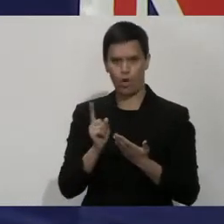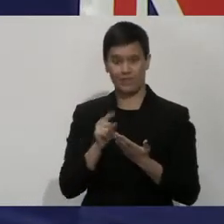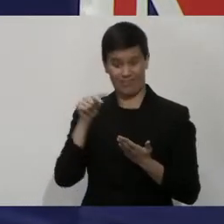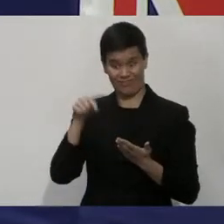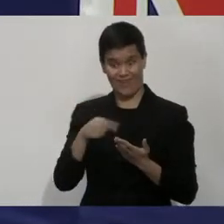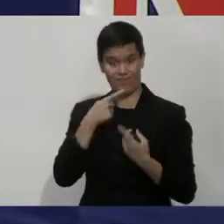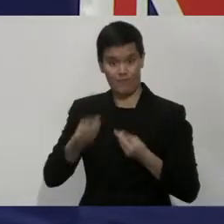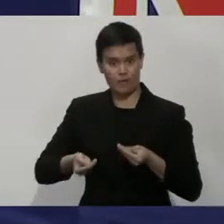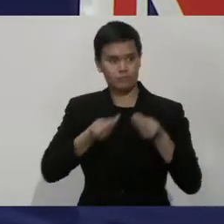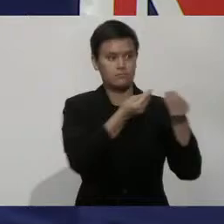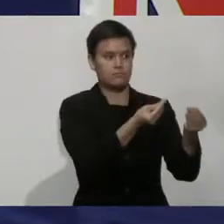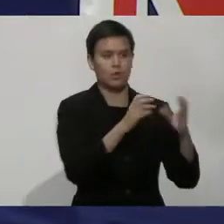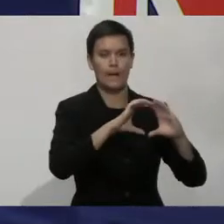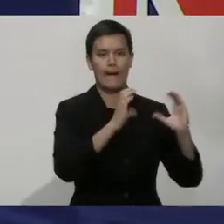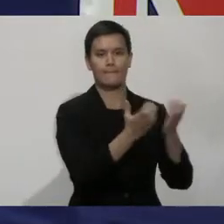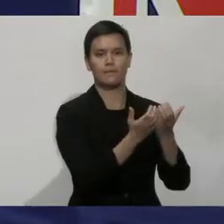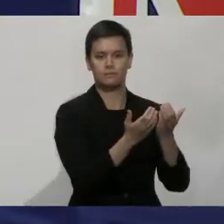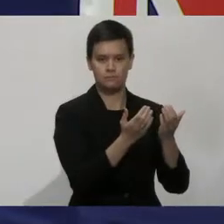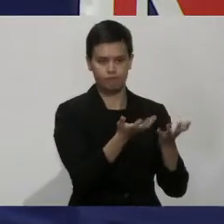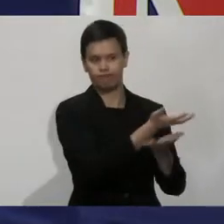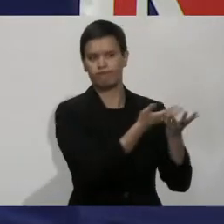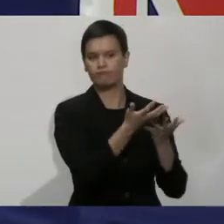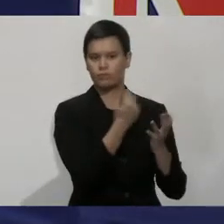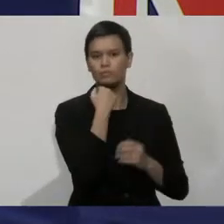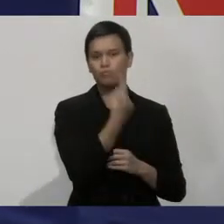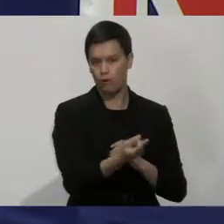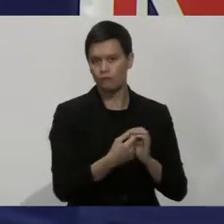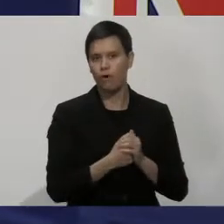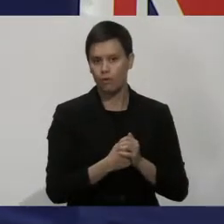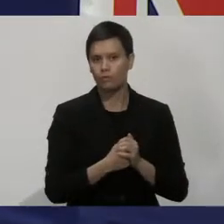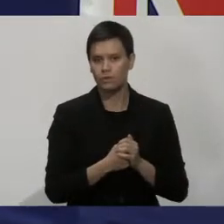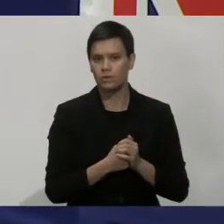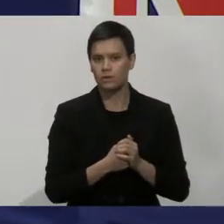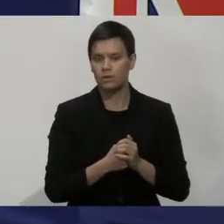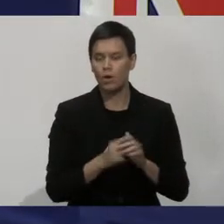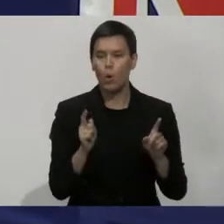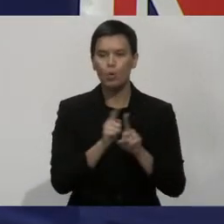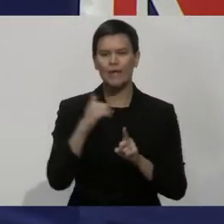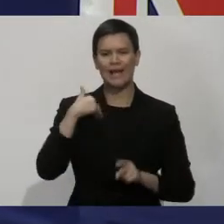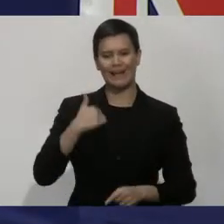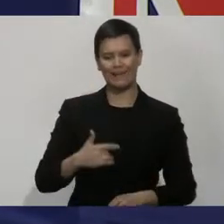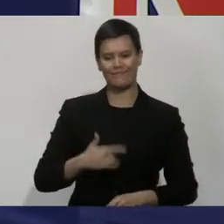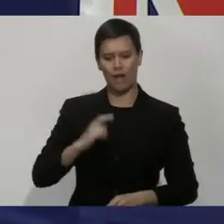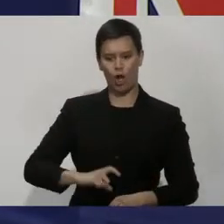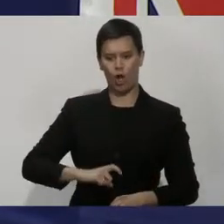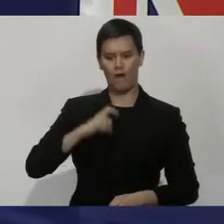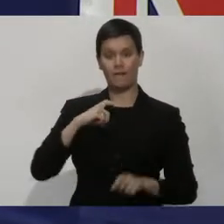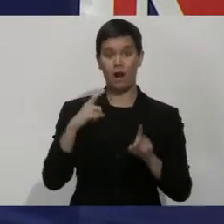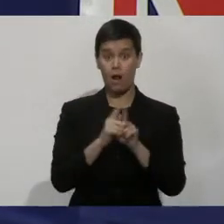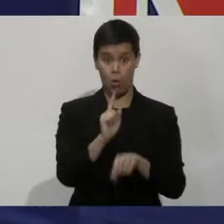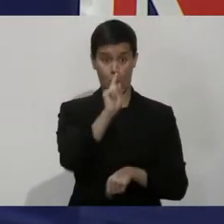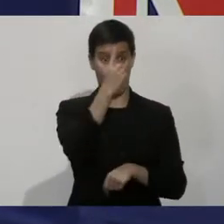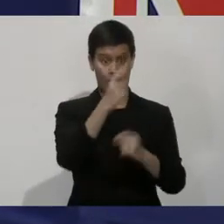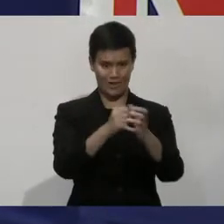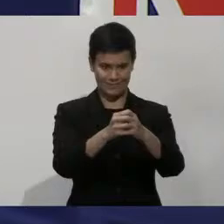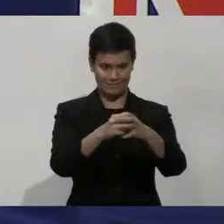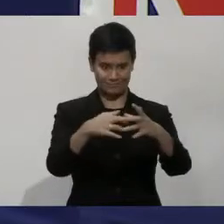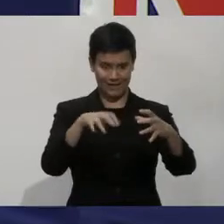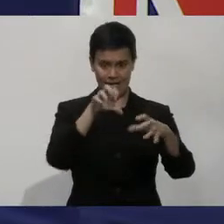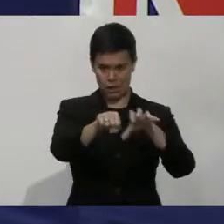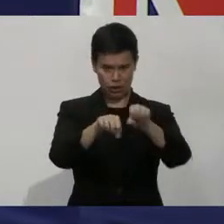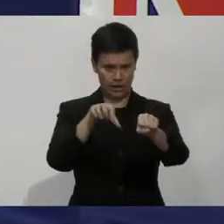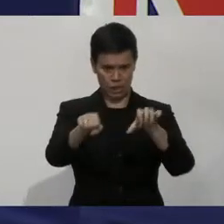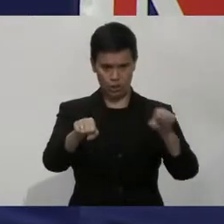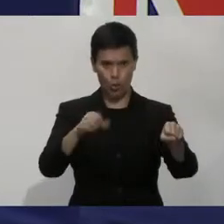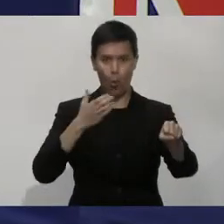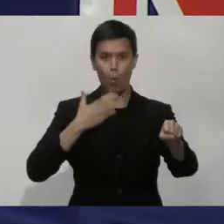likewise, the way I think about it is the extent to which we're confident we have found the boundaries of the current outbreak and, in a sense, through our